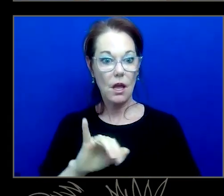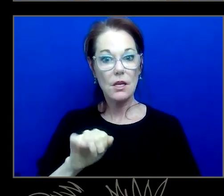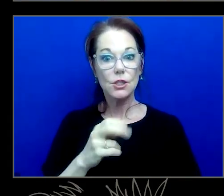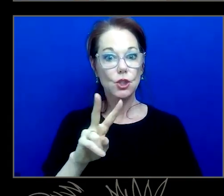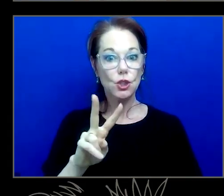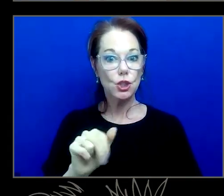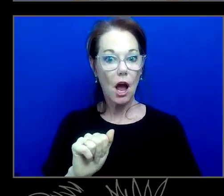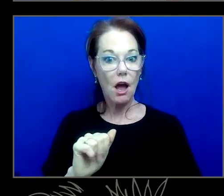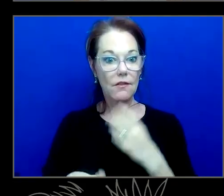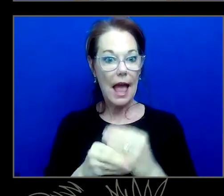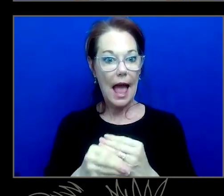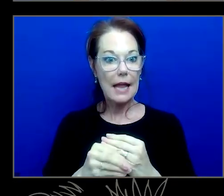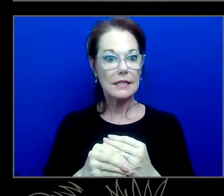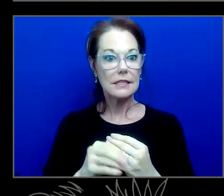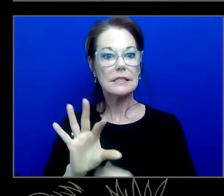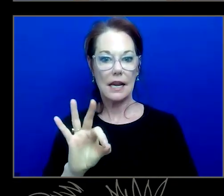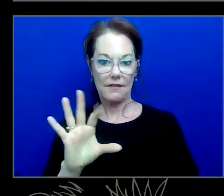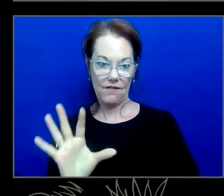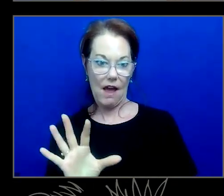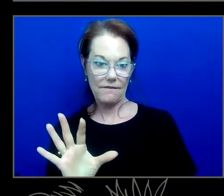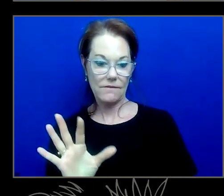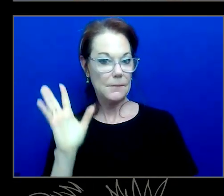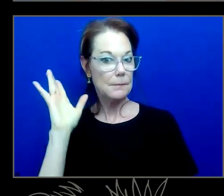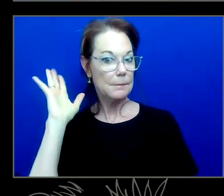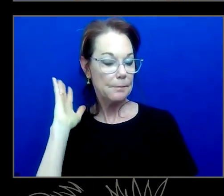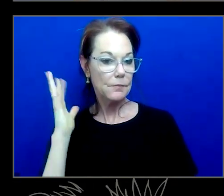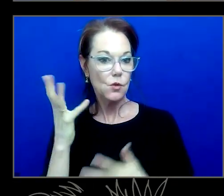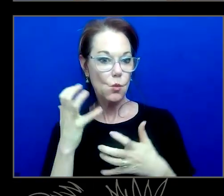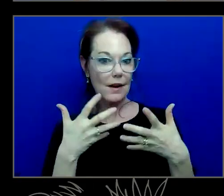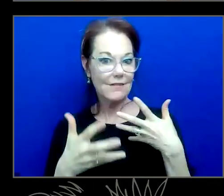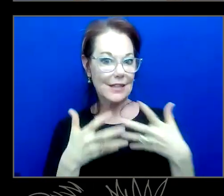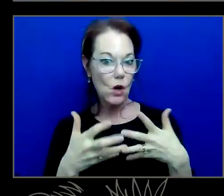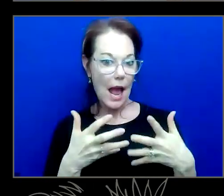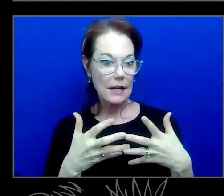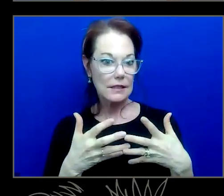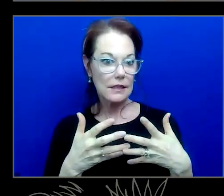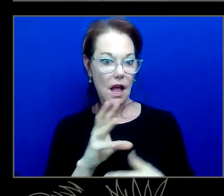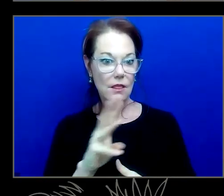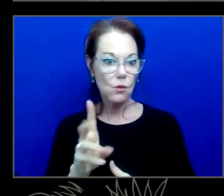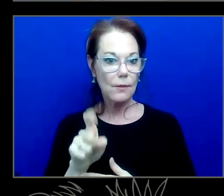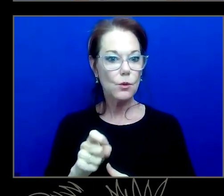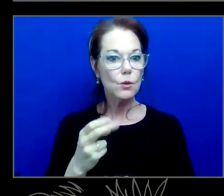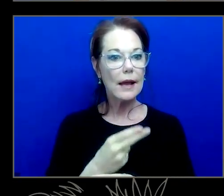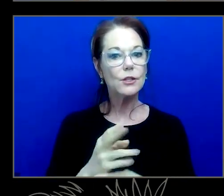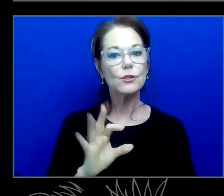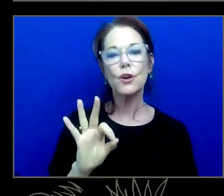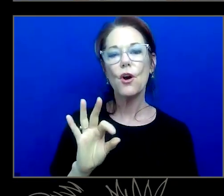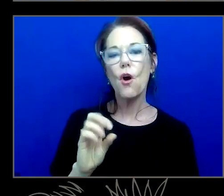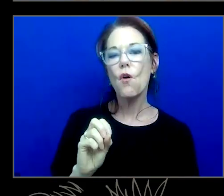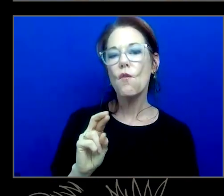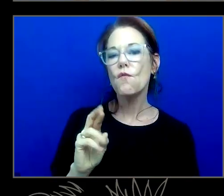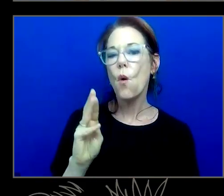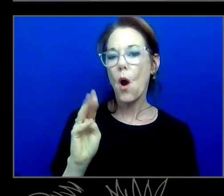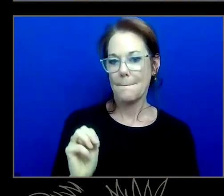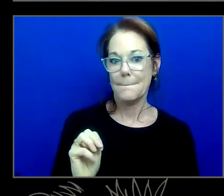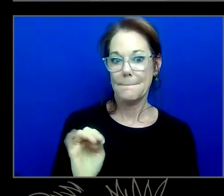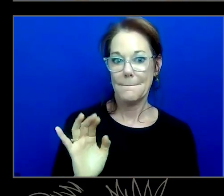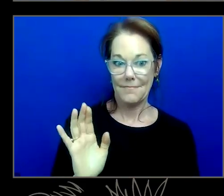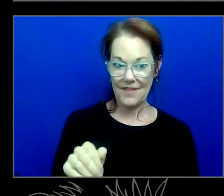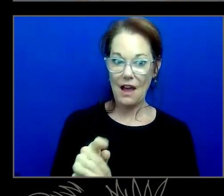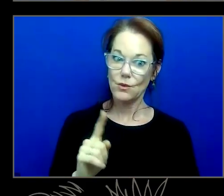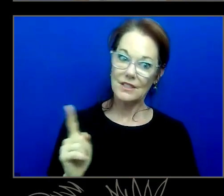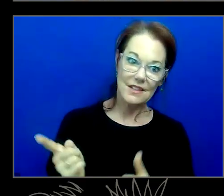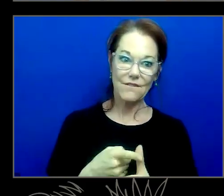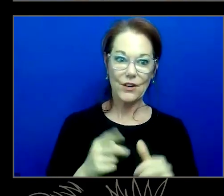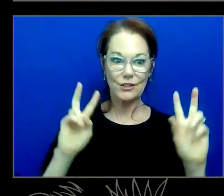until 95. Back then, if you wanted interactivity on the web, you had to use a form. Forms were the original fetch. If